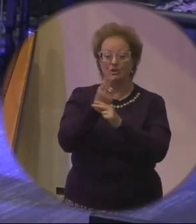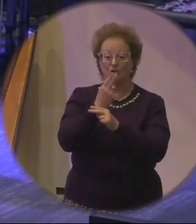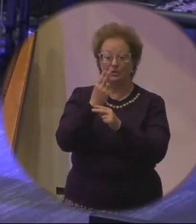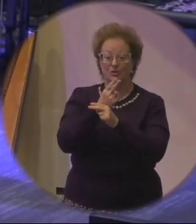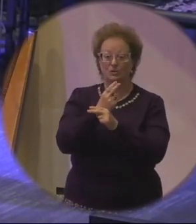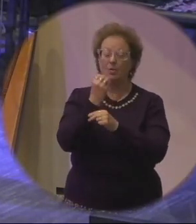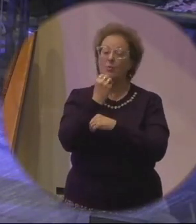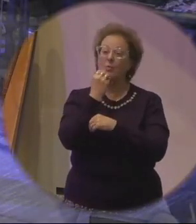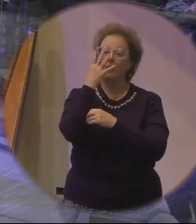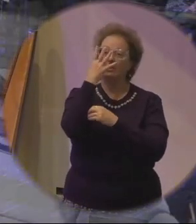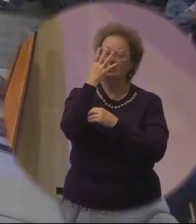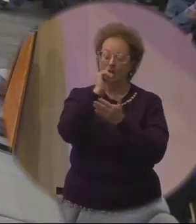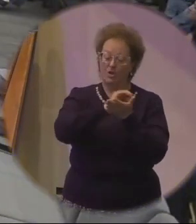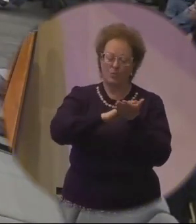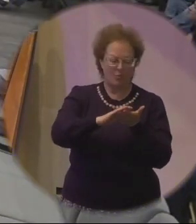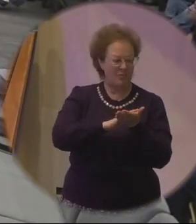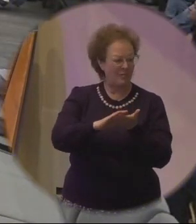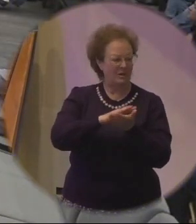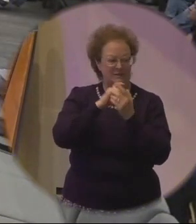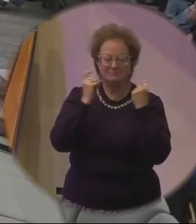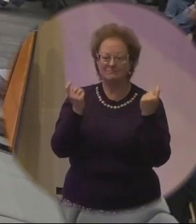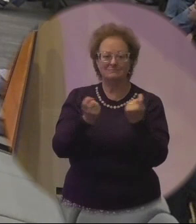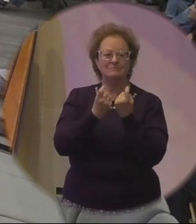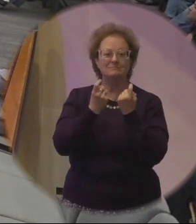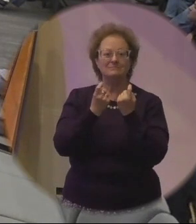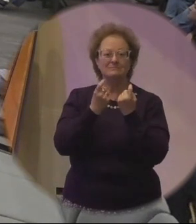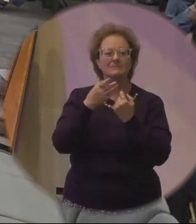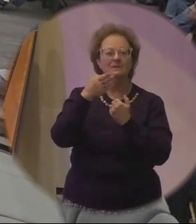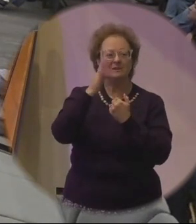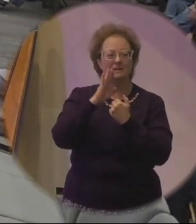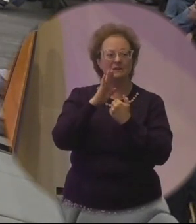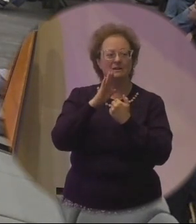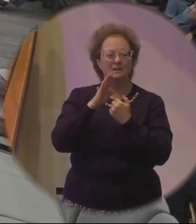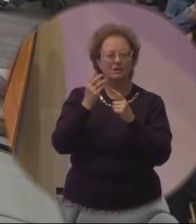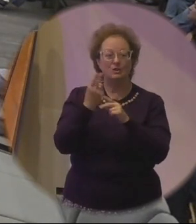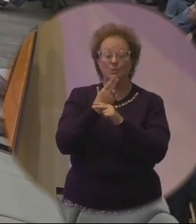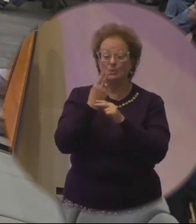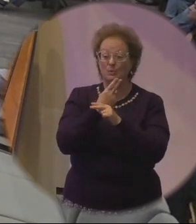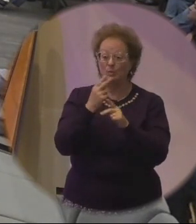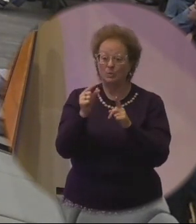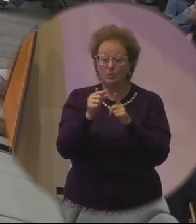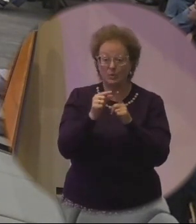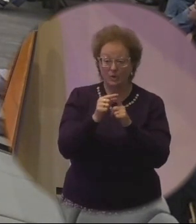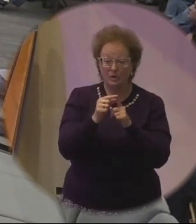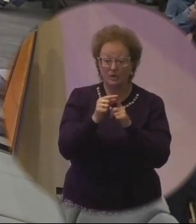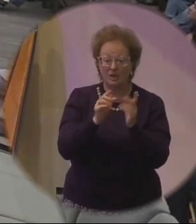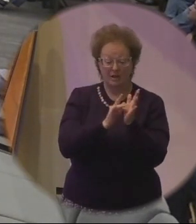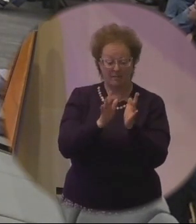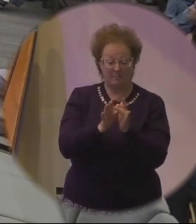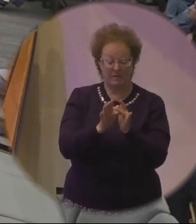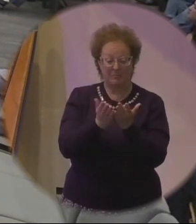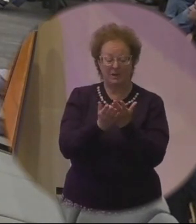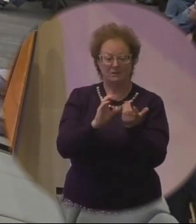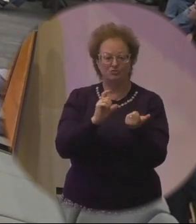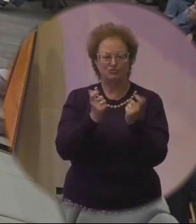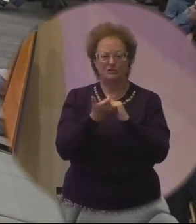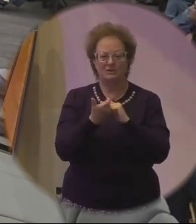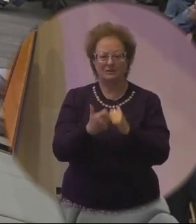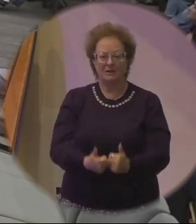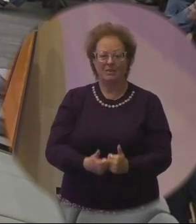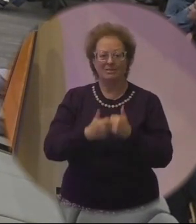in baptism to wash away sin. And God can take words in the Bible to transform lives